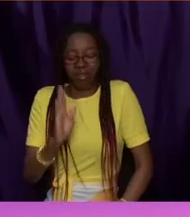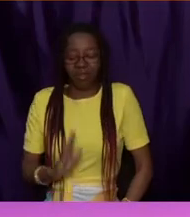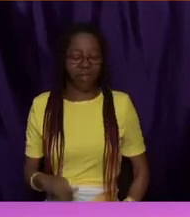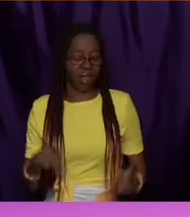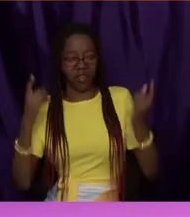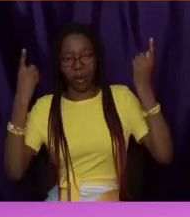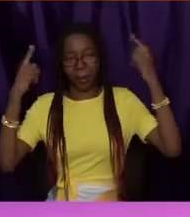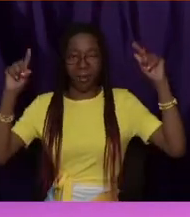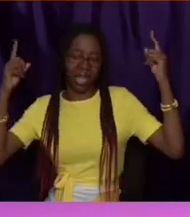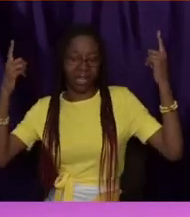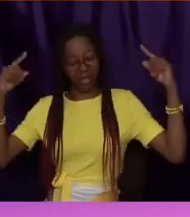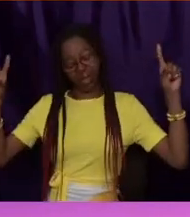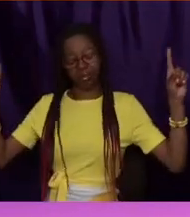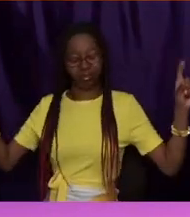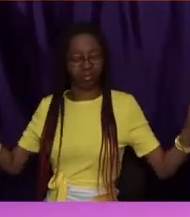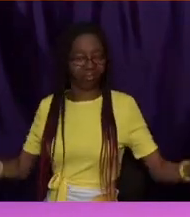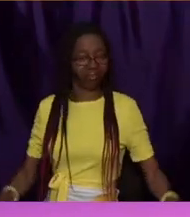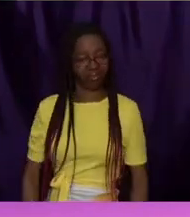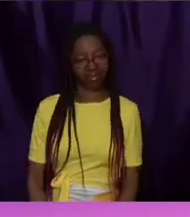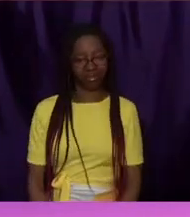it.